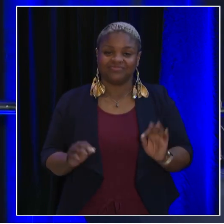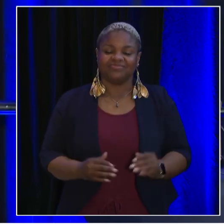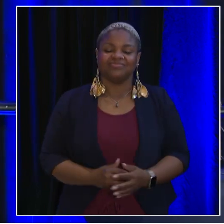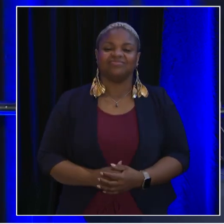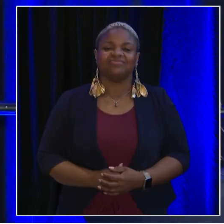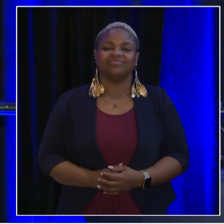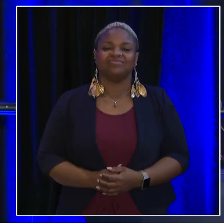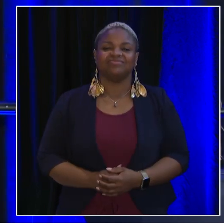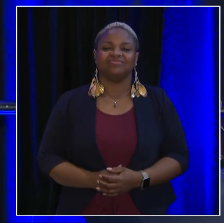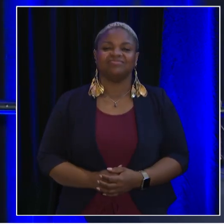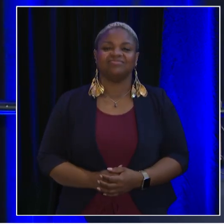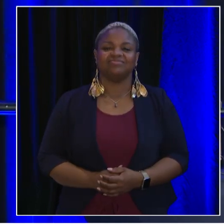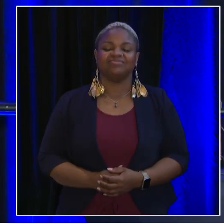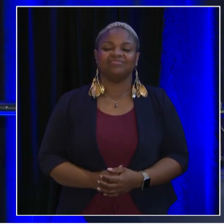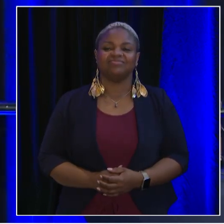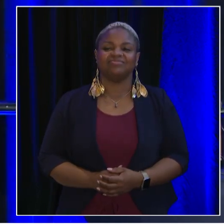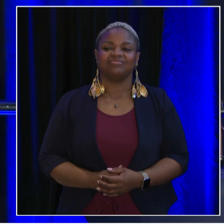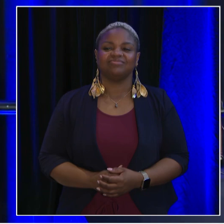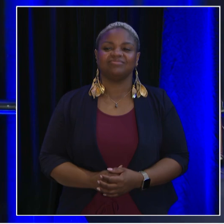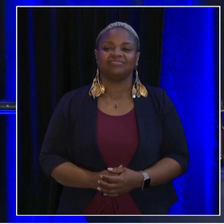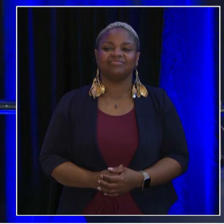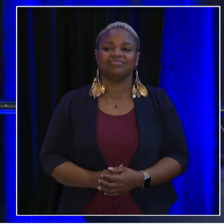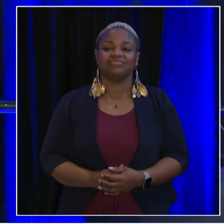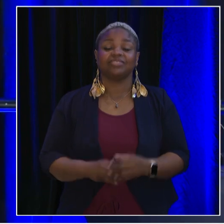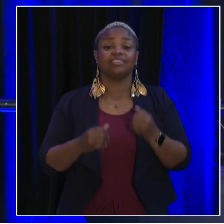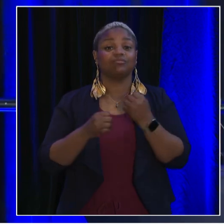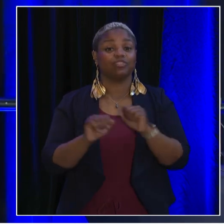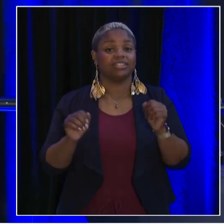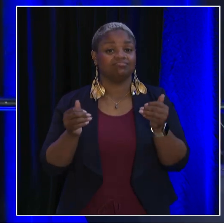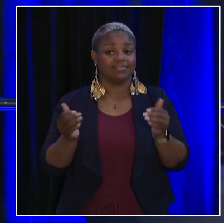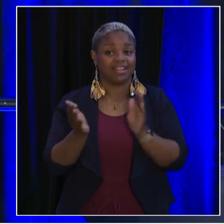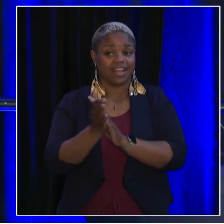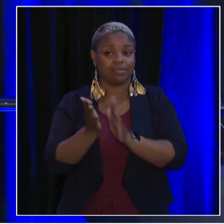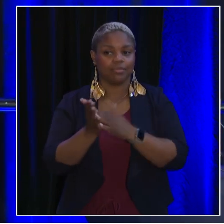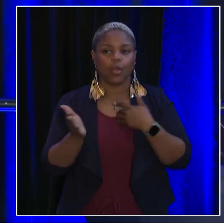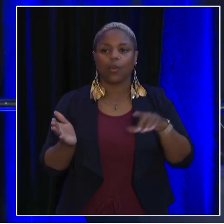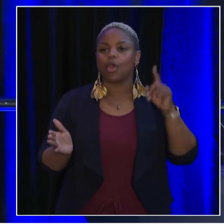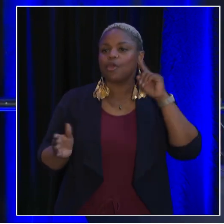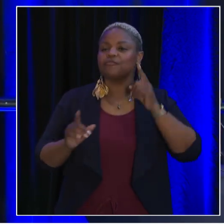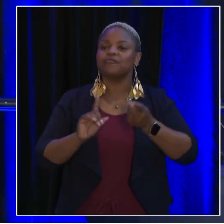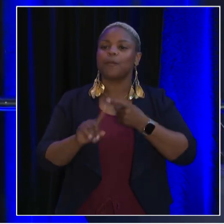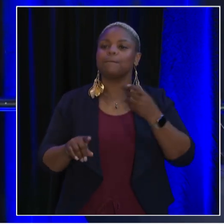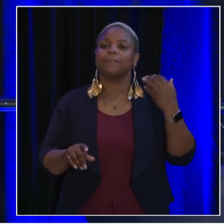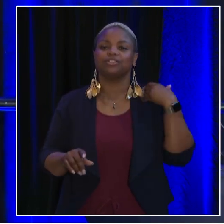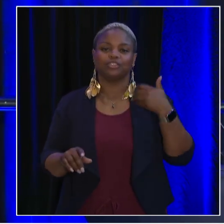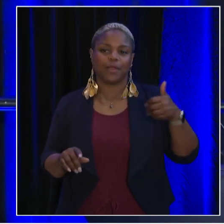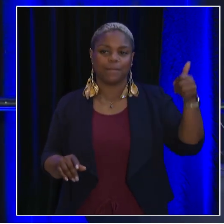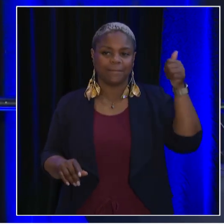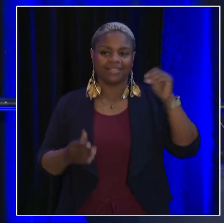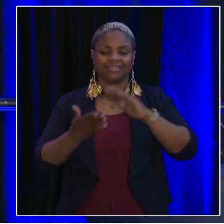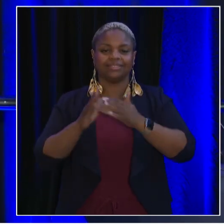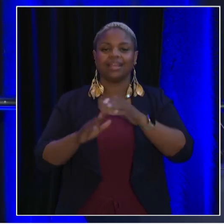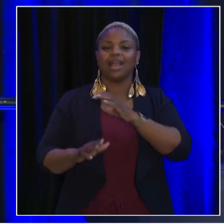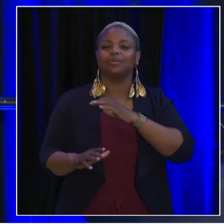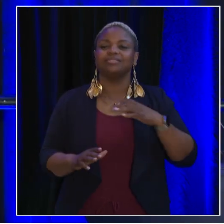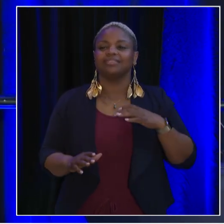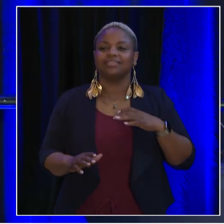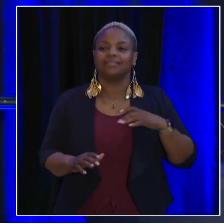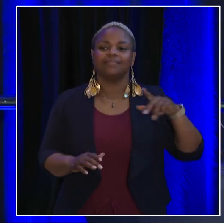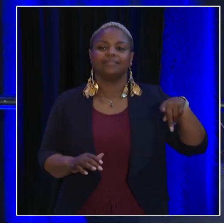And feel free to clap, folks. You already heard from Chairman of the City Councilman,